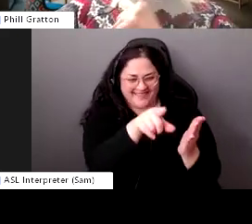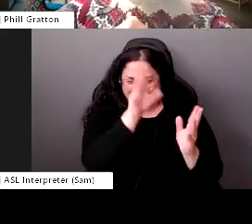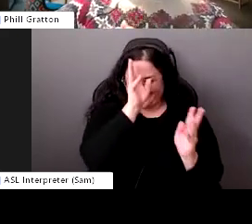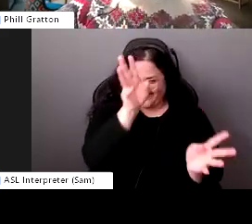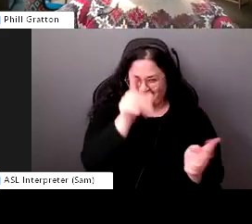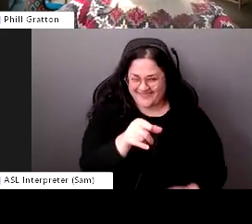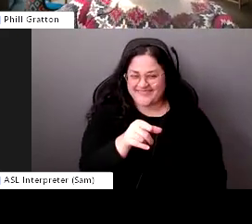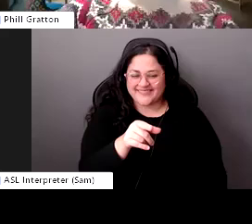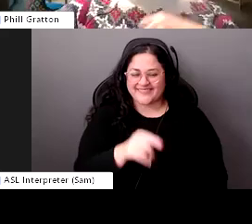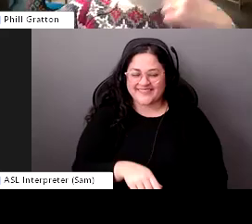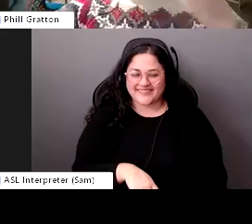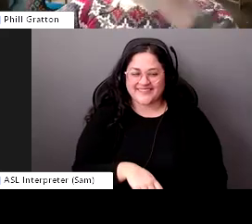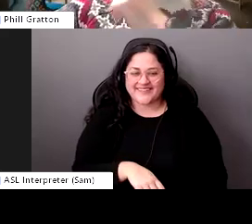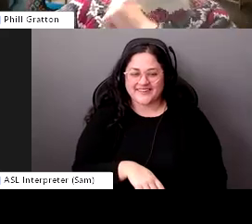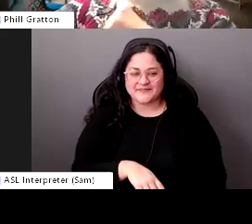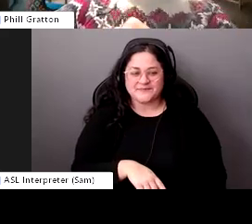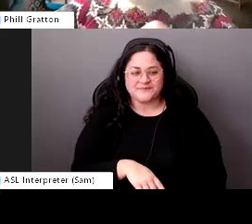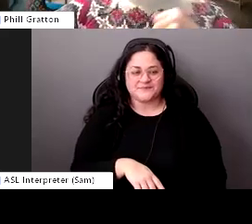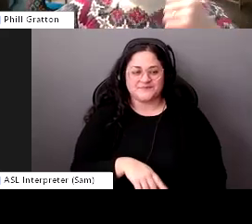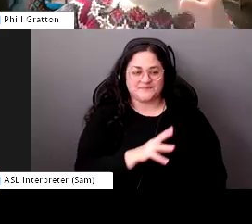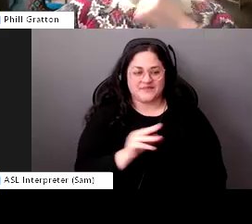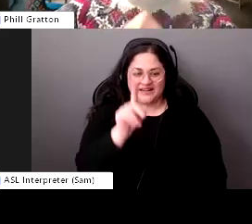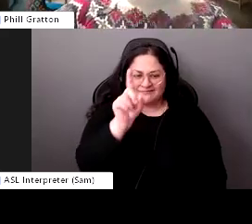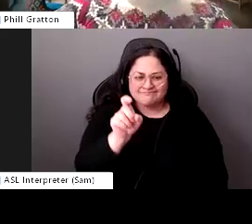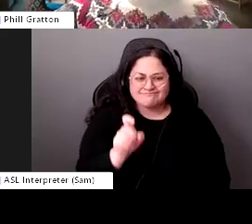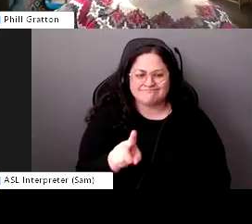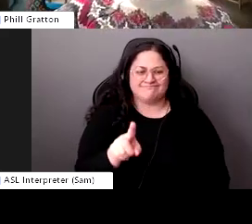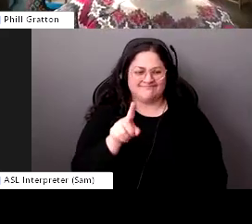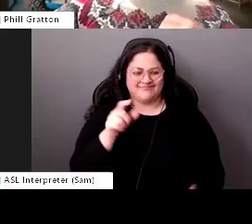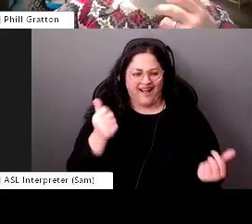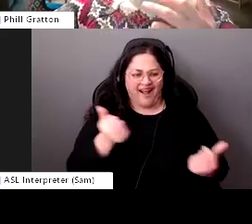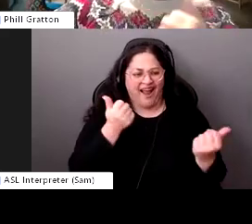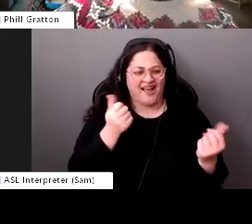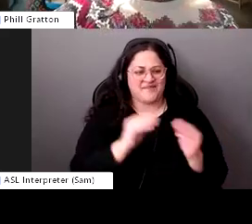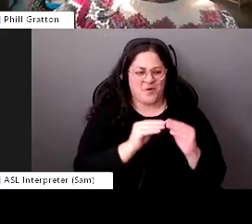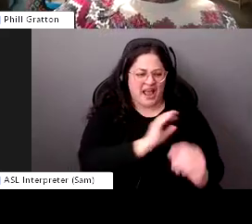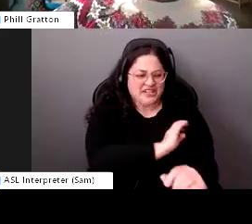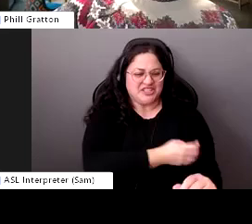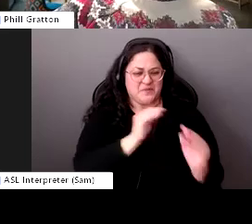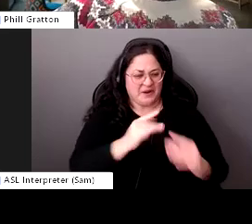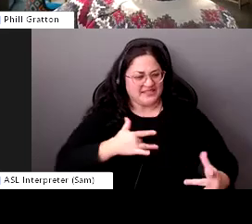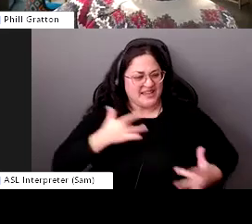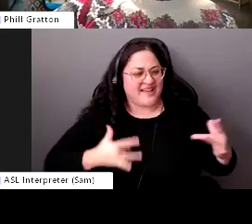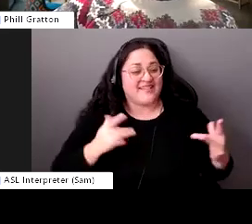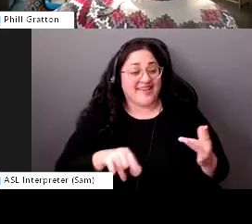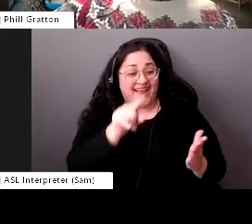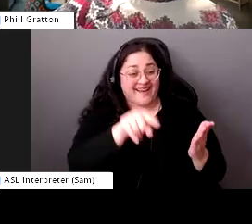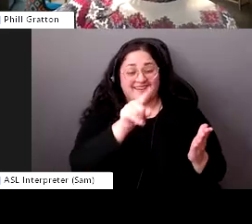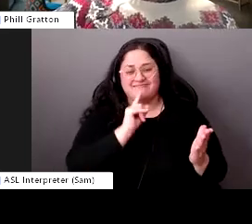and recharge. And it ends with the exclamation mark. Here's to a joyful holiday season and exciting year ahead.